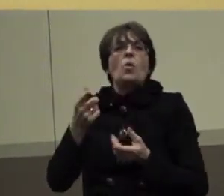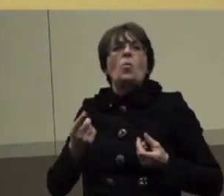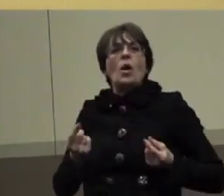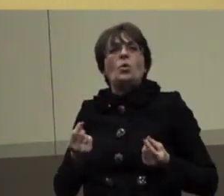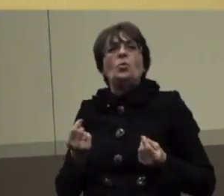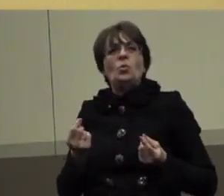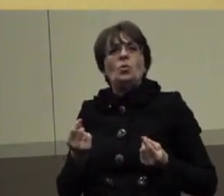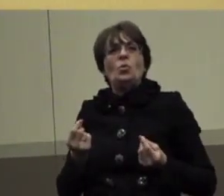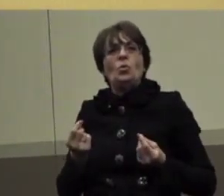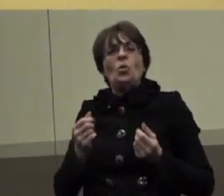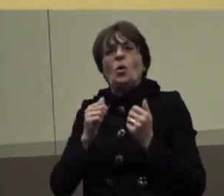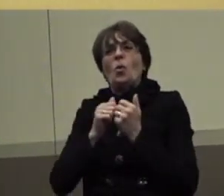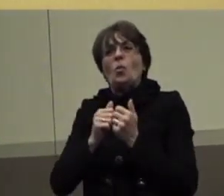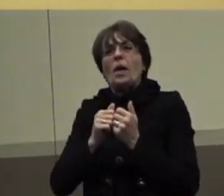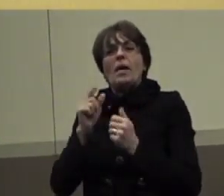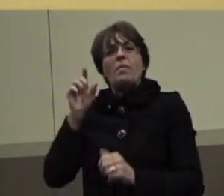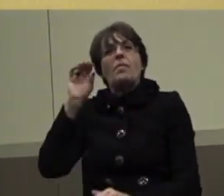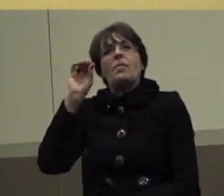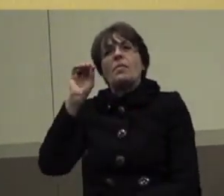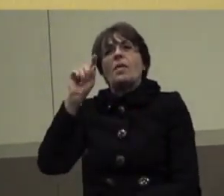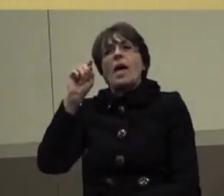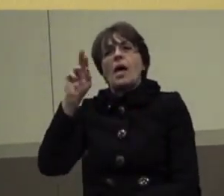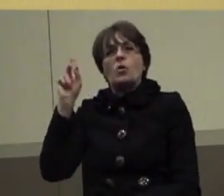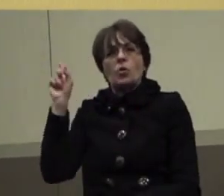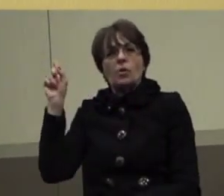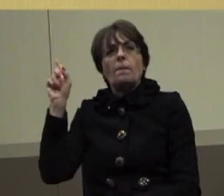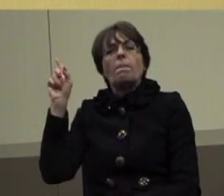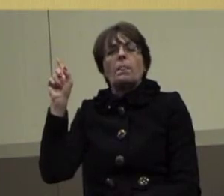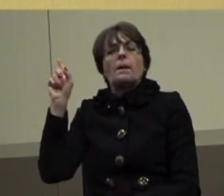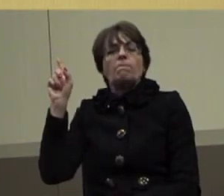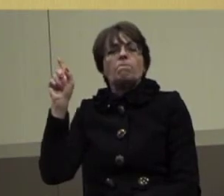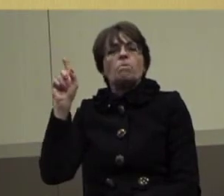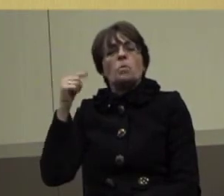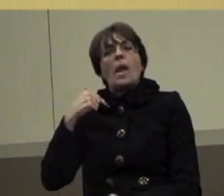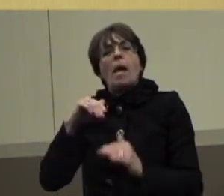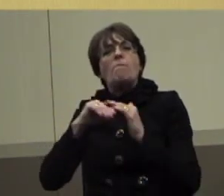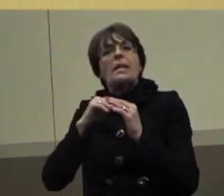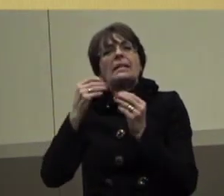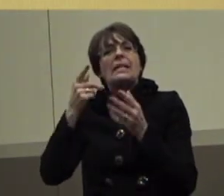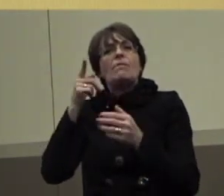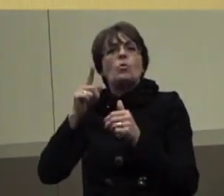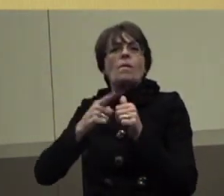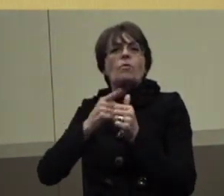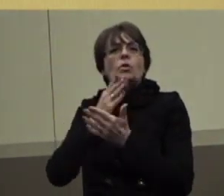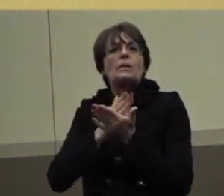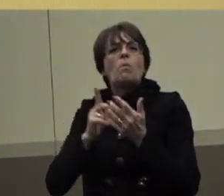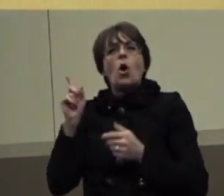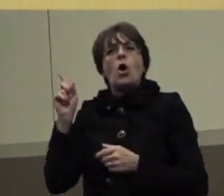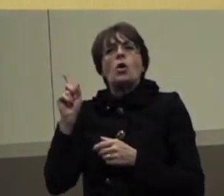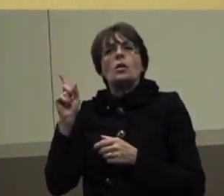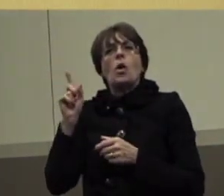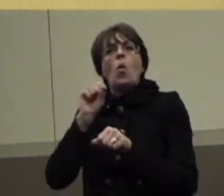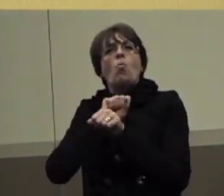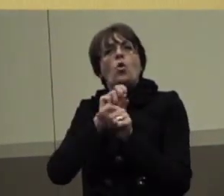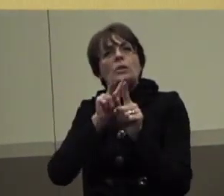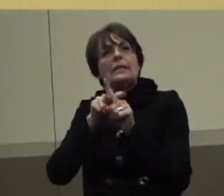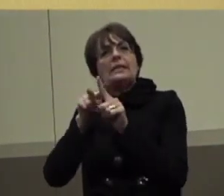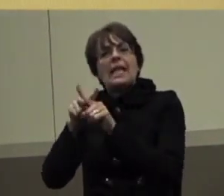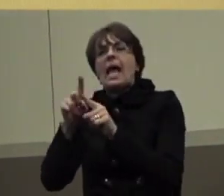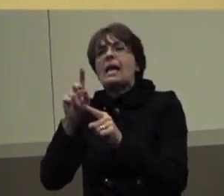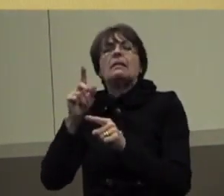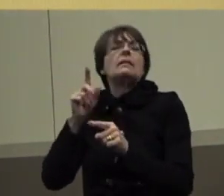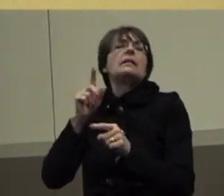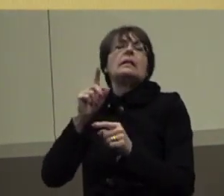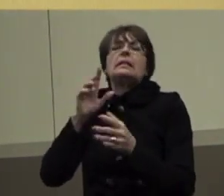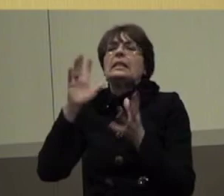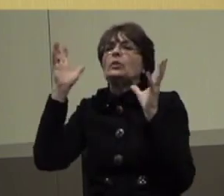do with Otter? So works assigned, I'm basically giving you the first part of this. Works assigned, disruptive, out of